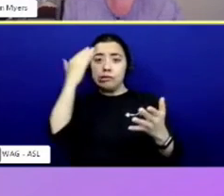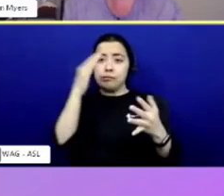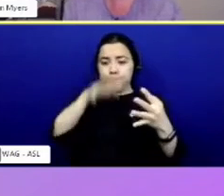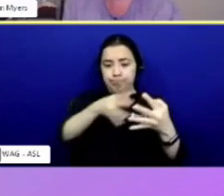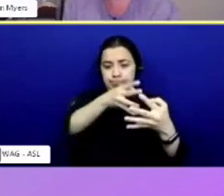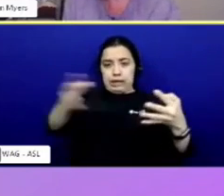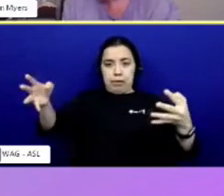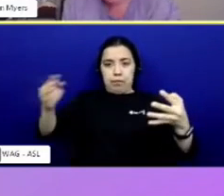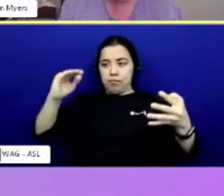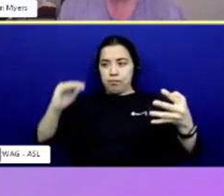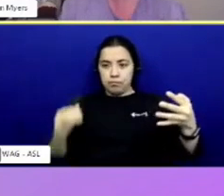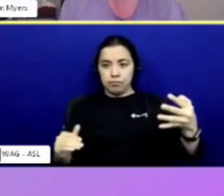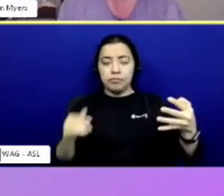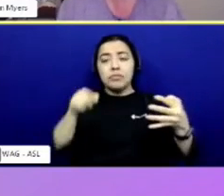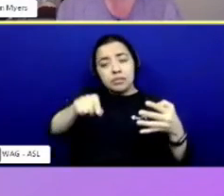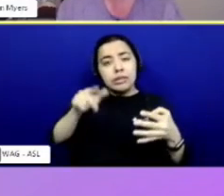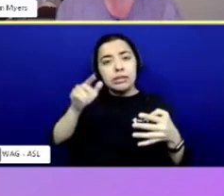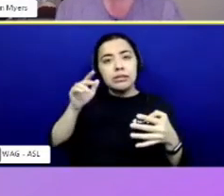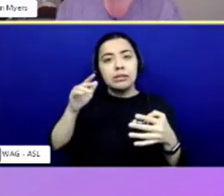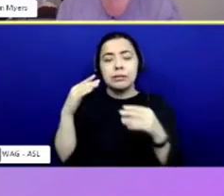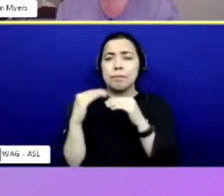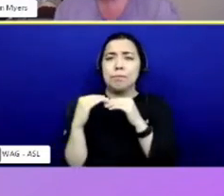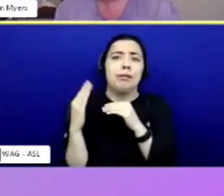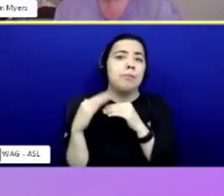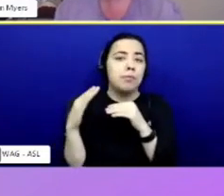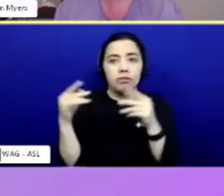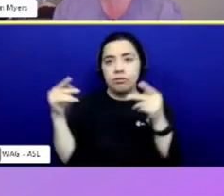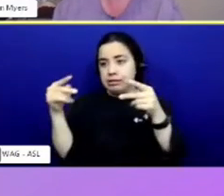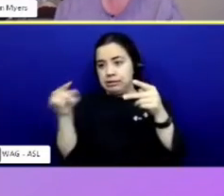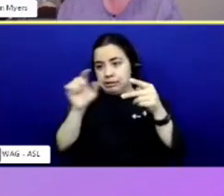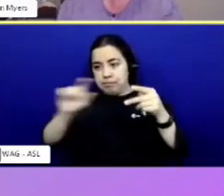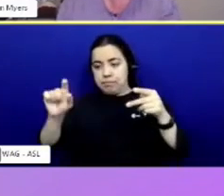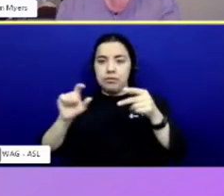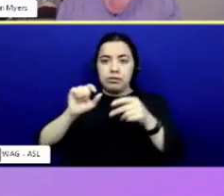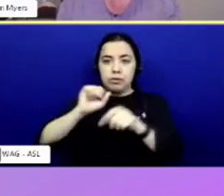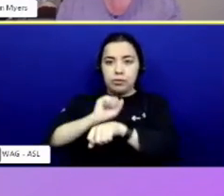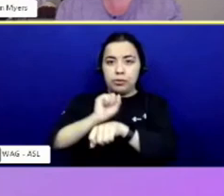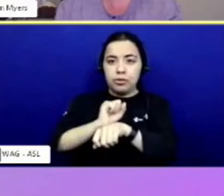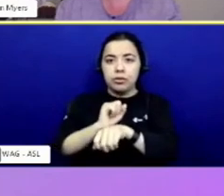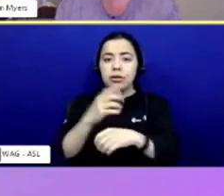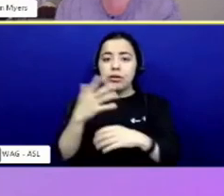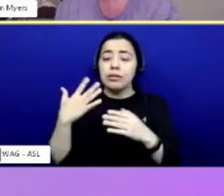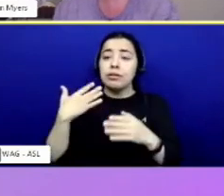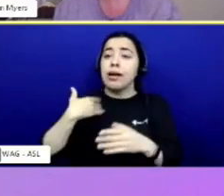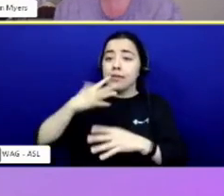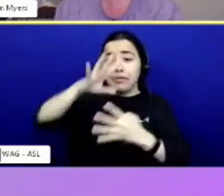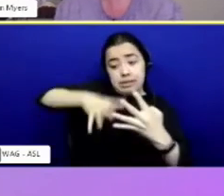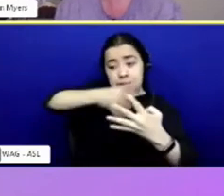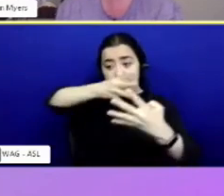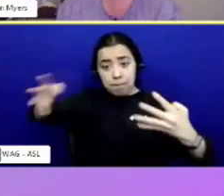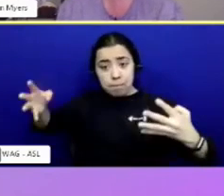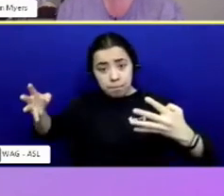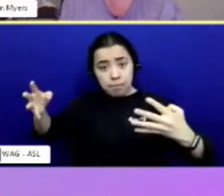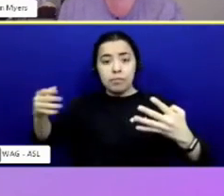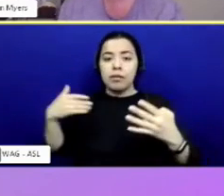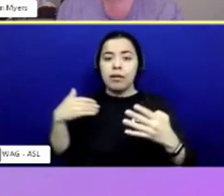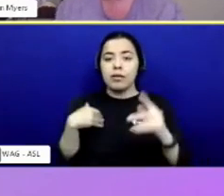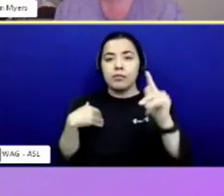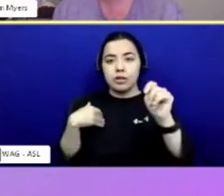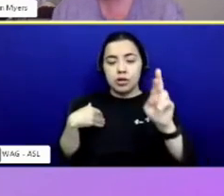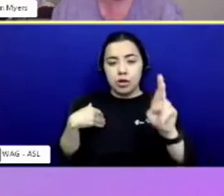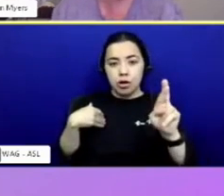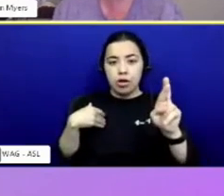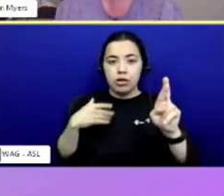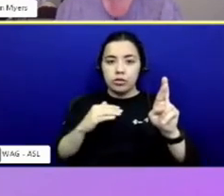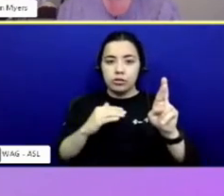markup, we're going to use minimal semantics for. We've got the table element. We've got a series of TR elements for rows. Each of those will